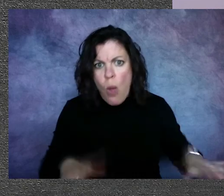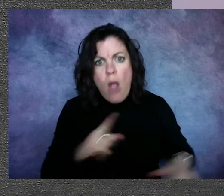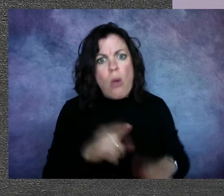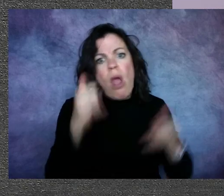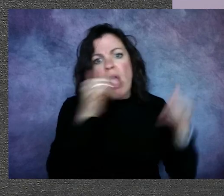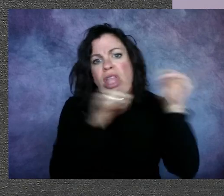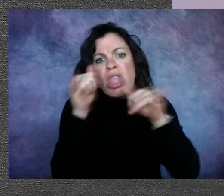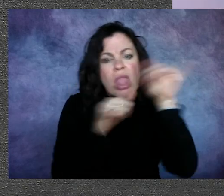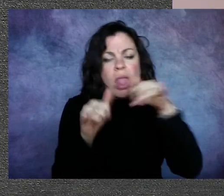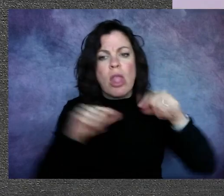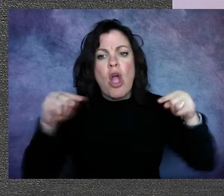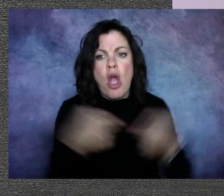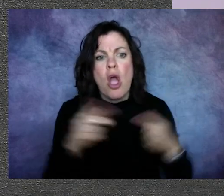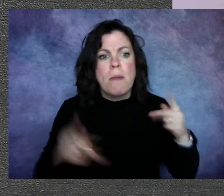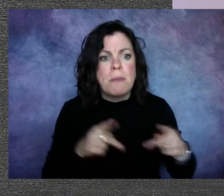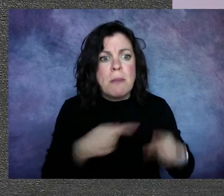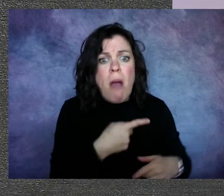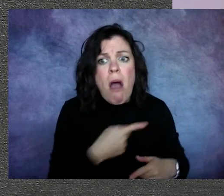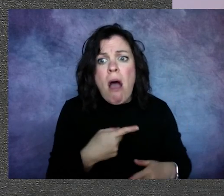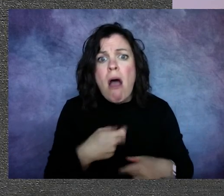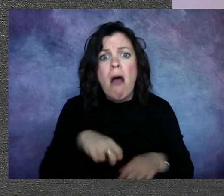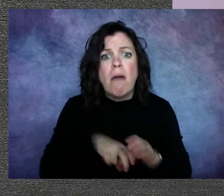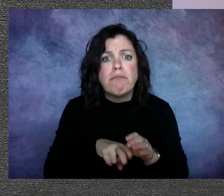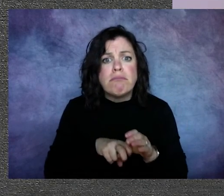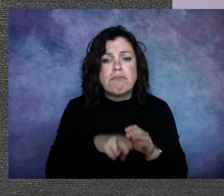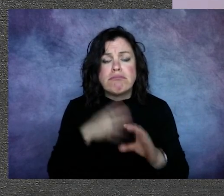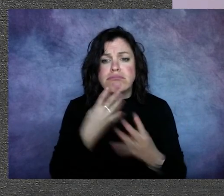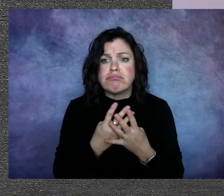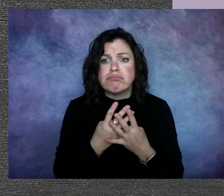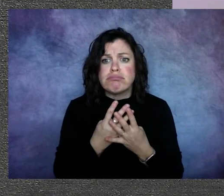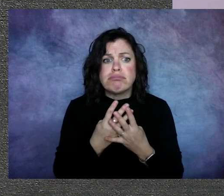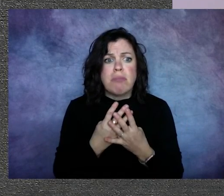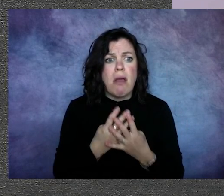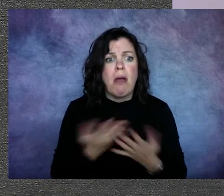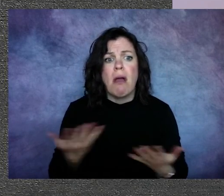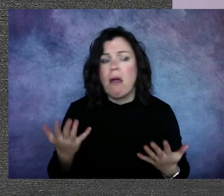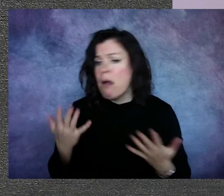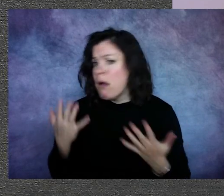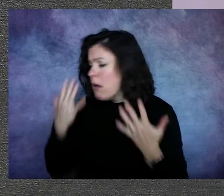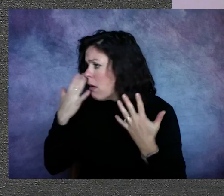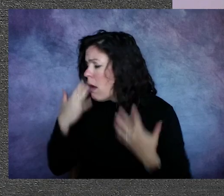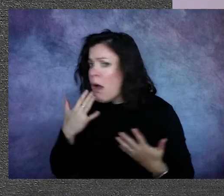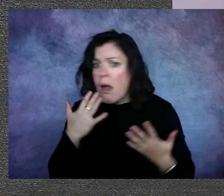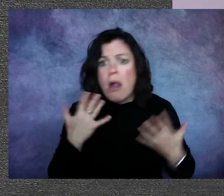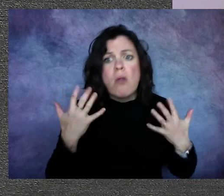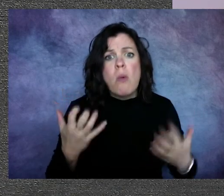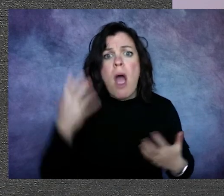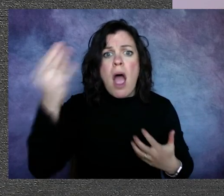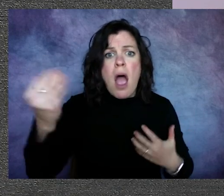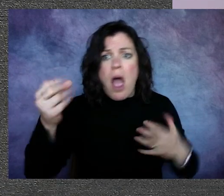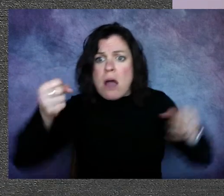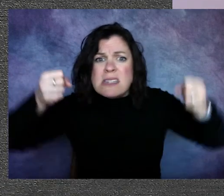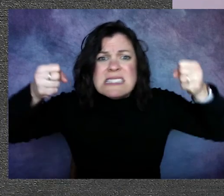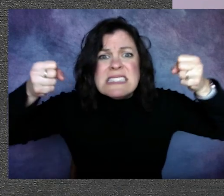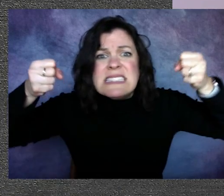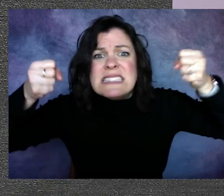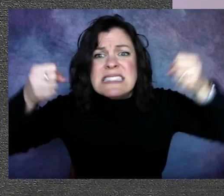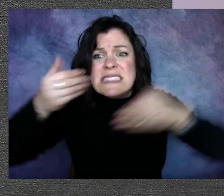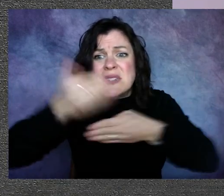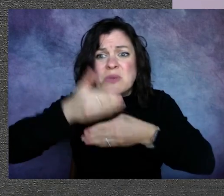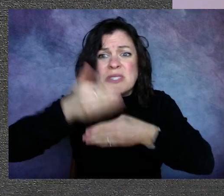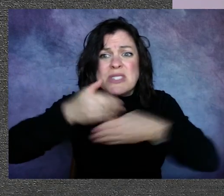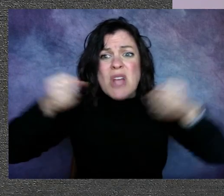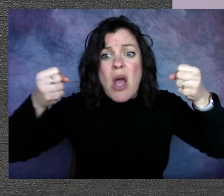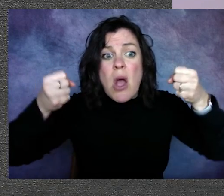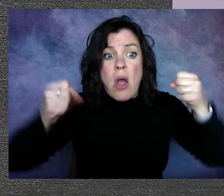shut him in a prison. Poor George. George wanted to get out. He climbed up to the window to try the bars, and just then the watchman came